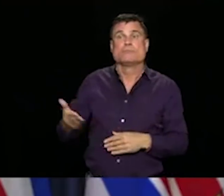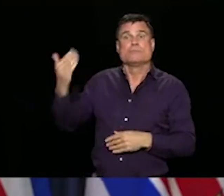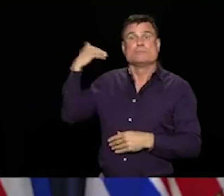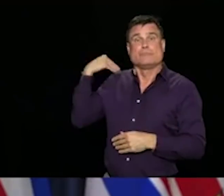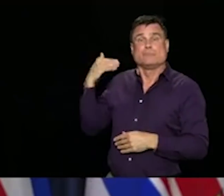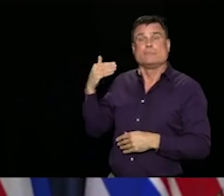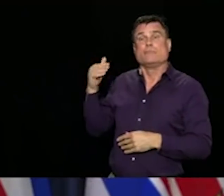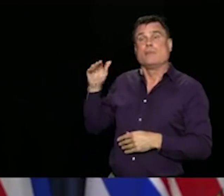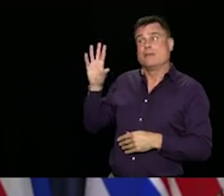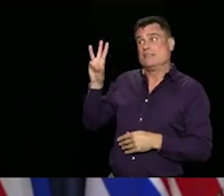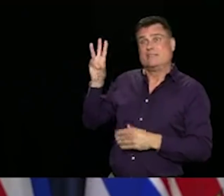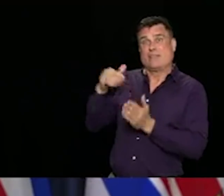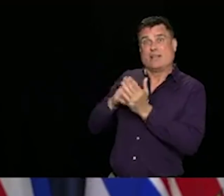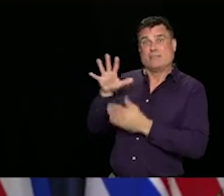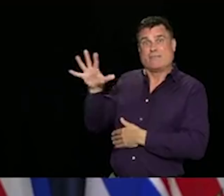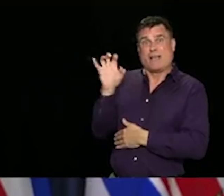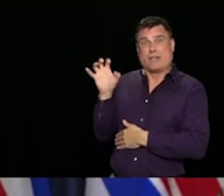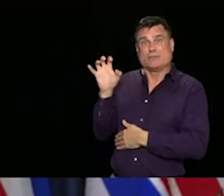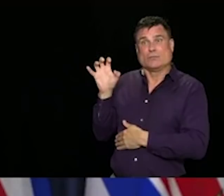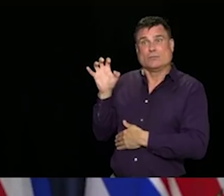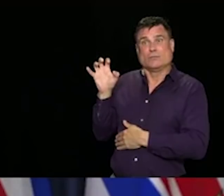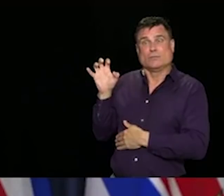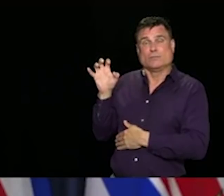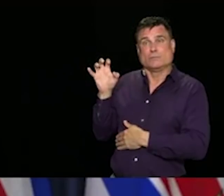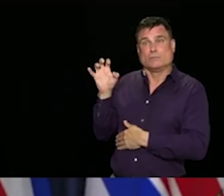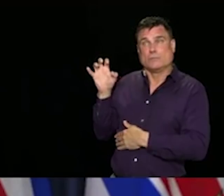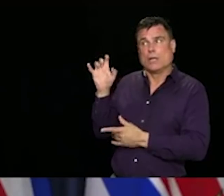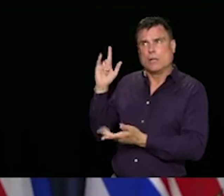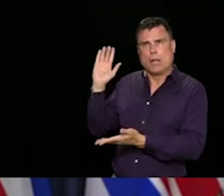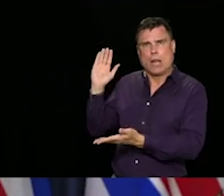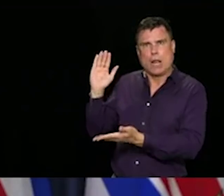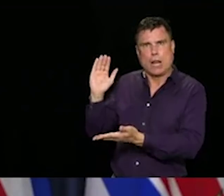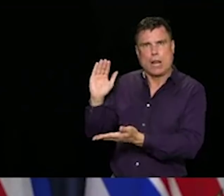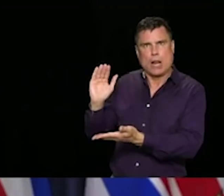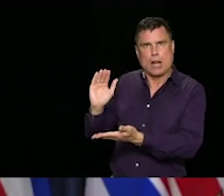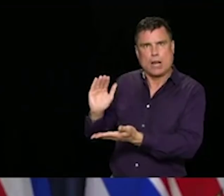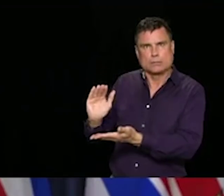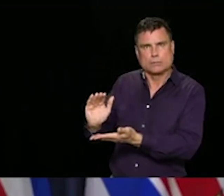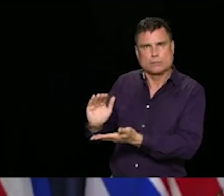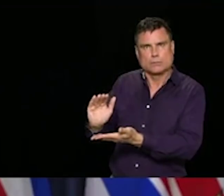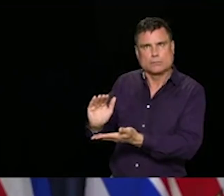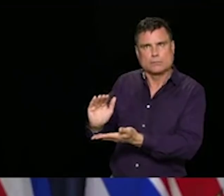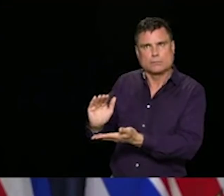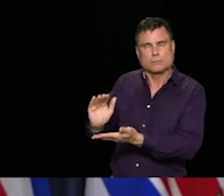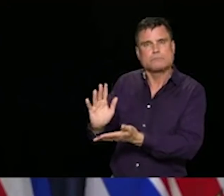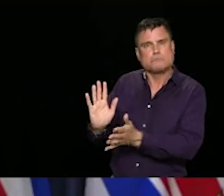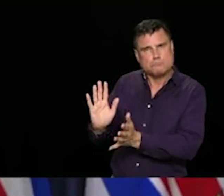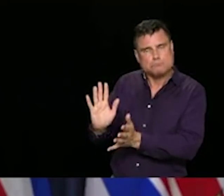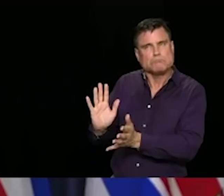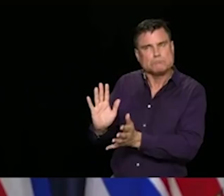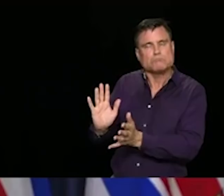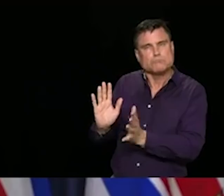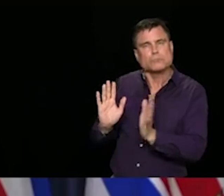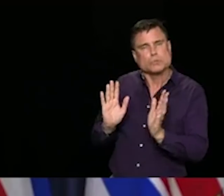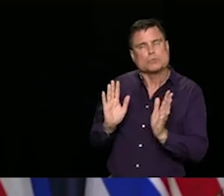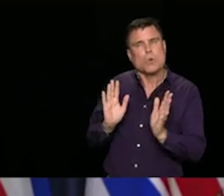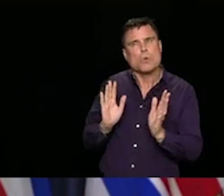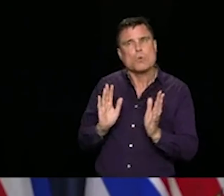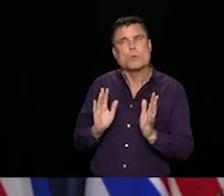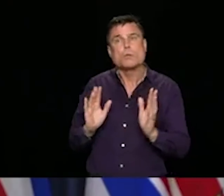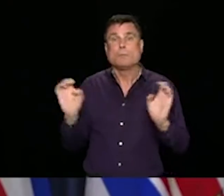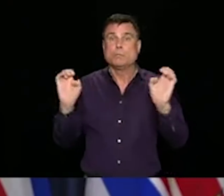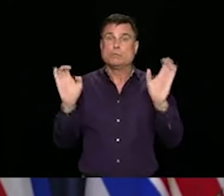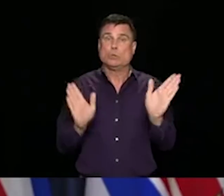just under 3,000 at the beginning of April, emergency room visits. And so this reflects a new